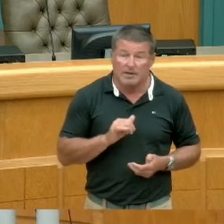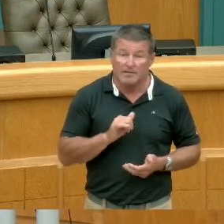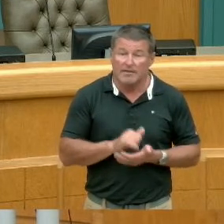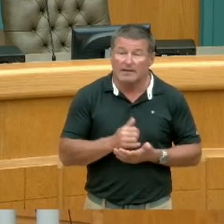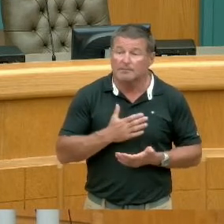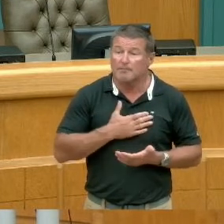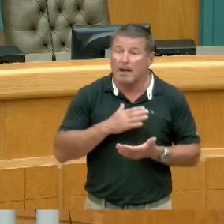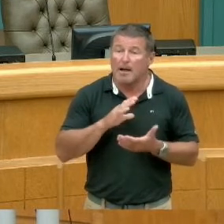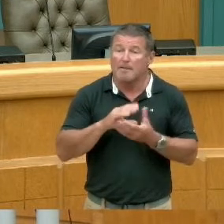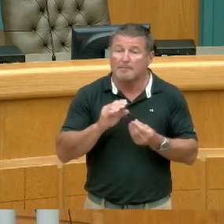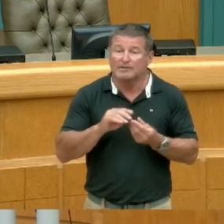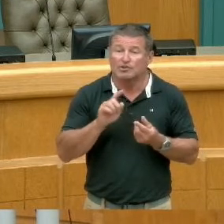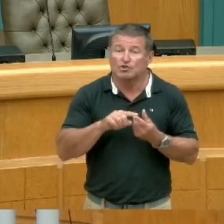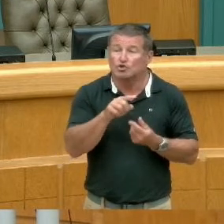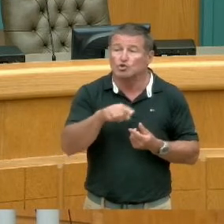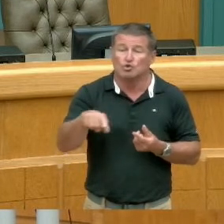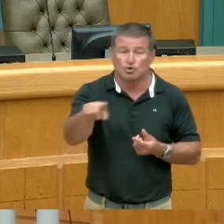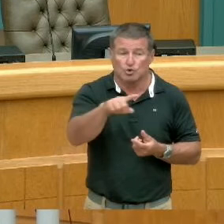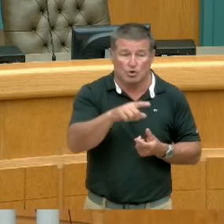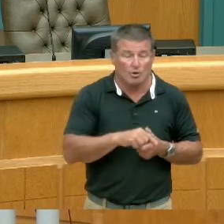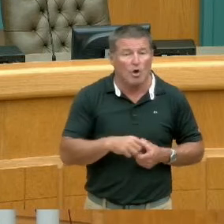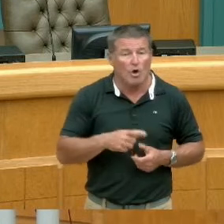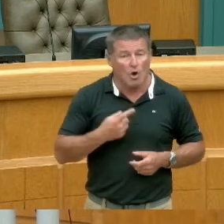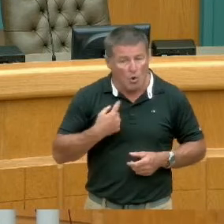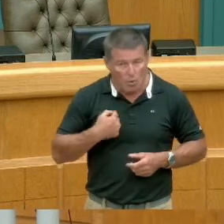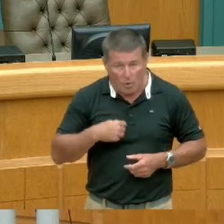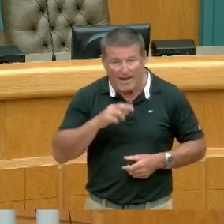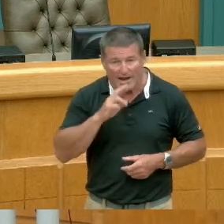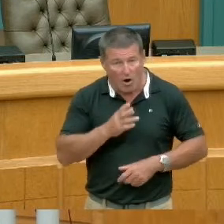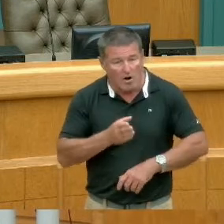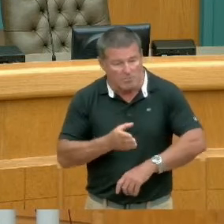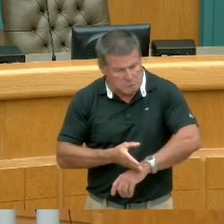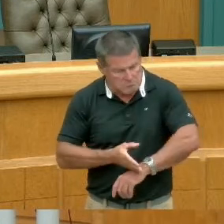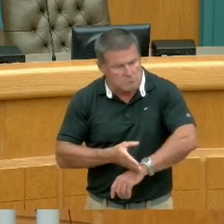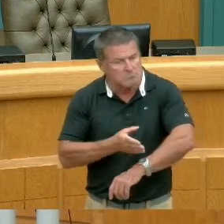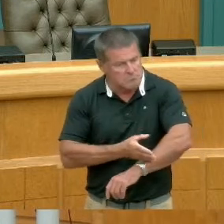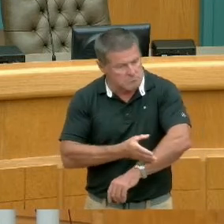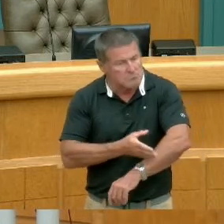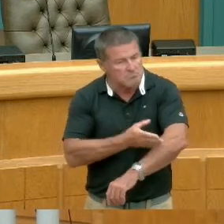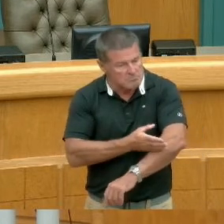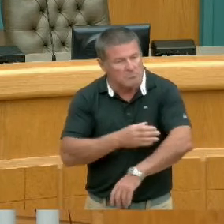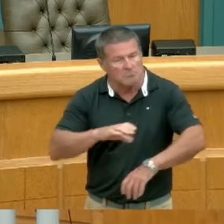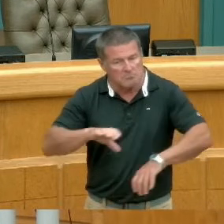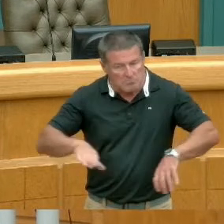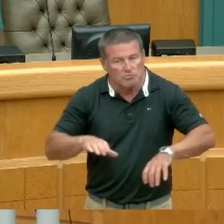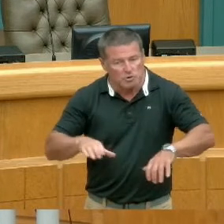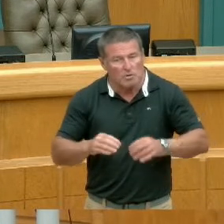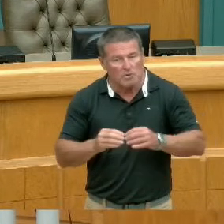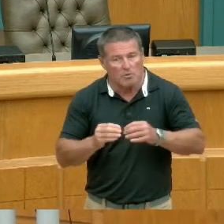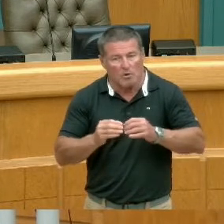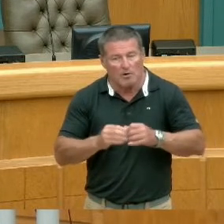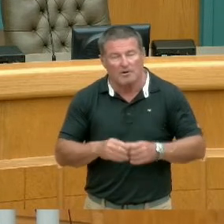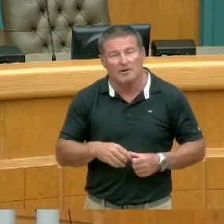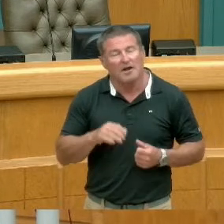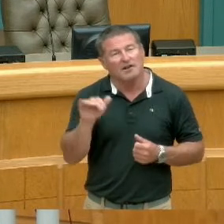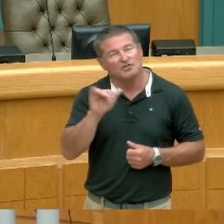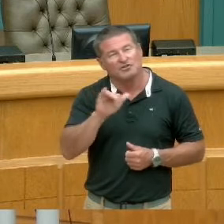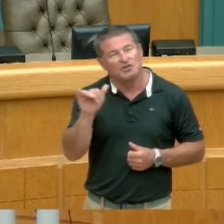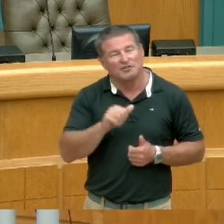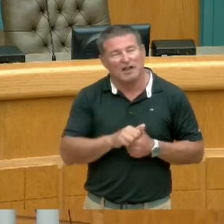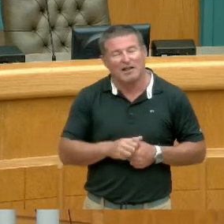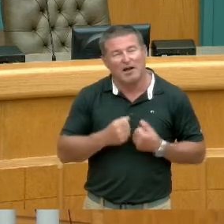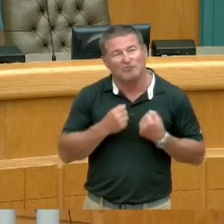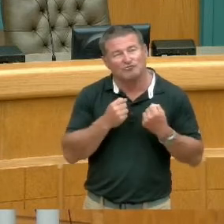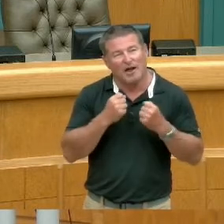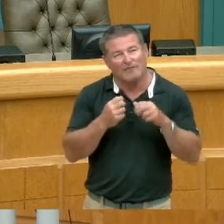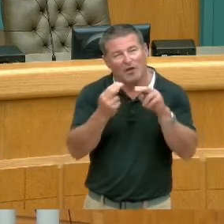message to you today, is that we're making progress. Like I said, coming down the crosstown, the Leopard Street exit is no